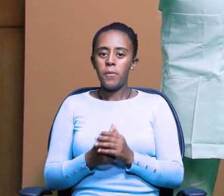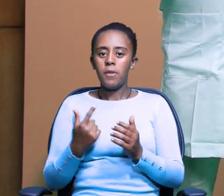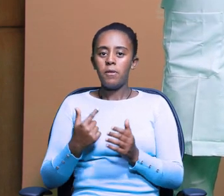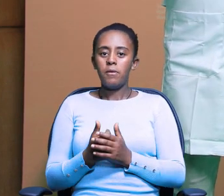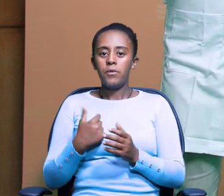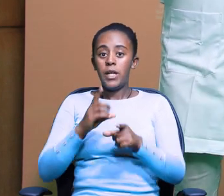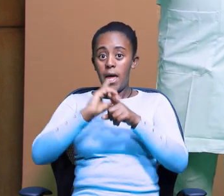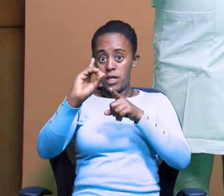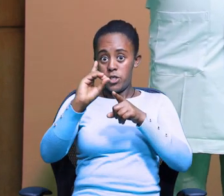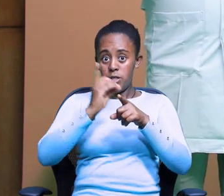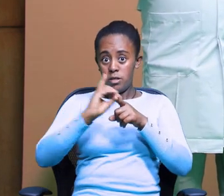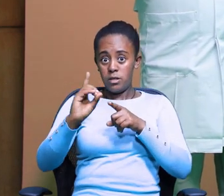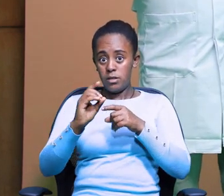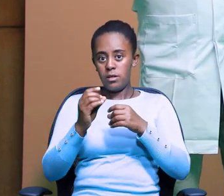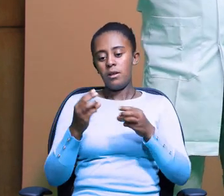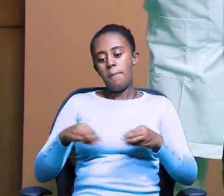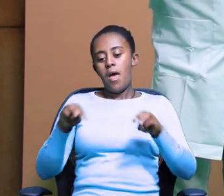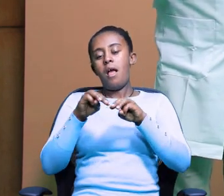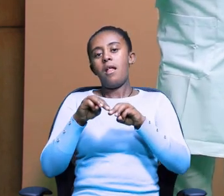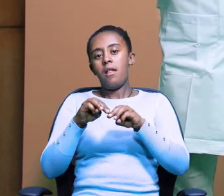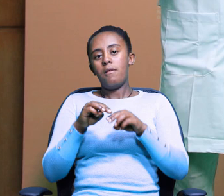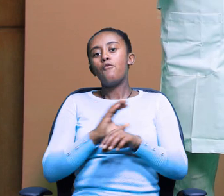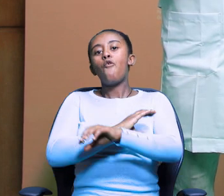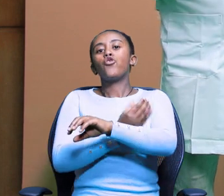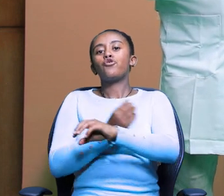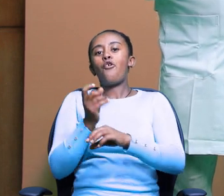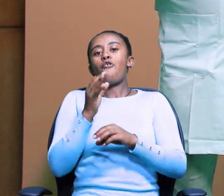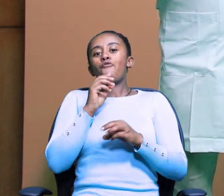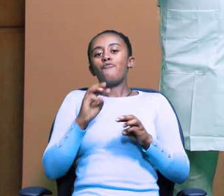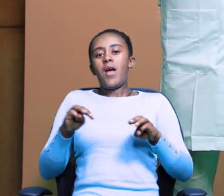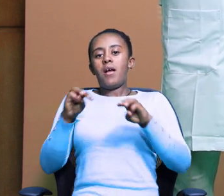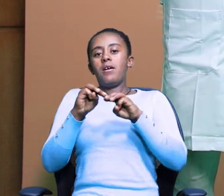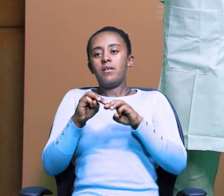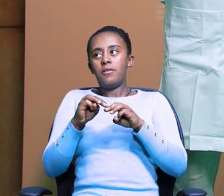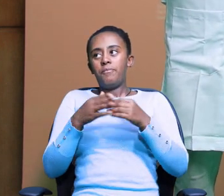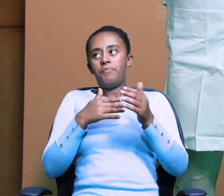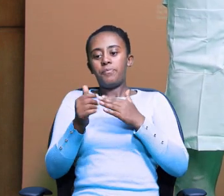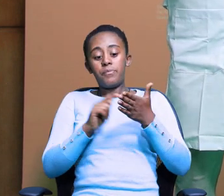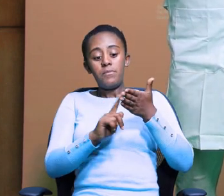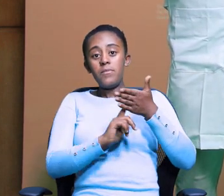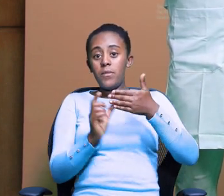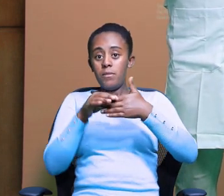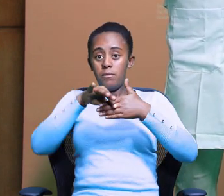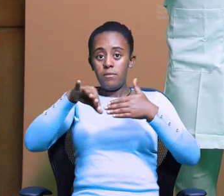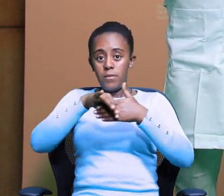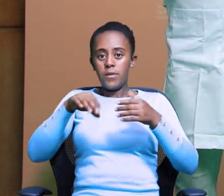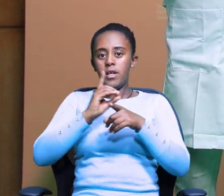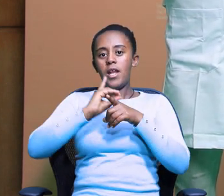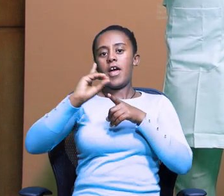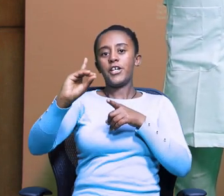we show the direction of magnetic pulse of magnet, our finger shows the direction